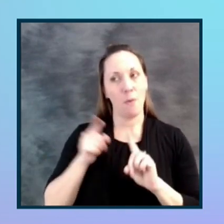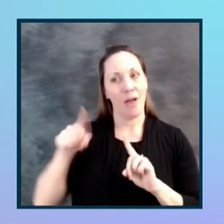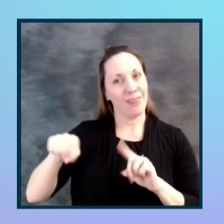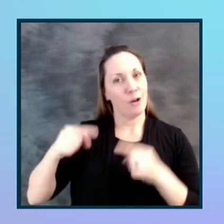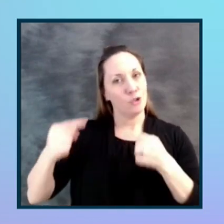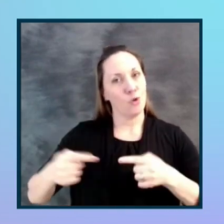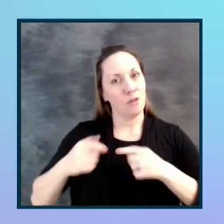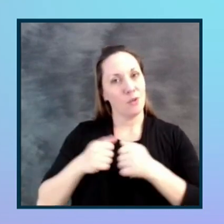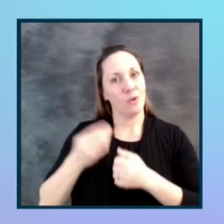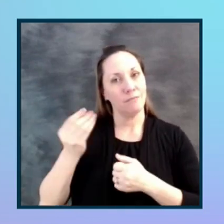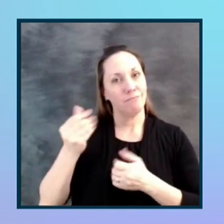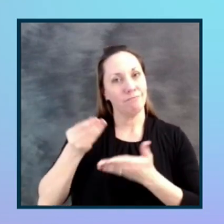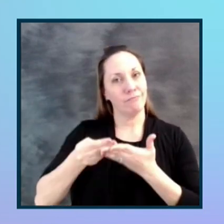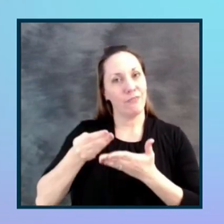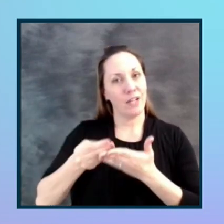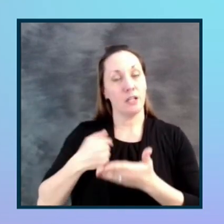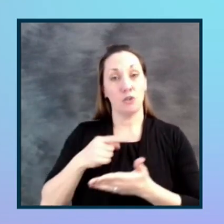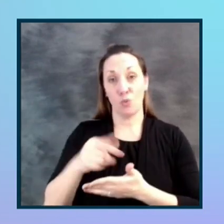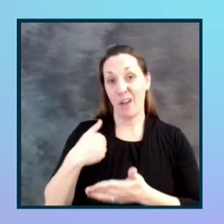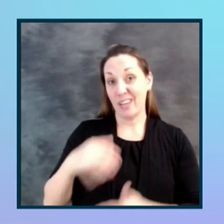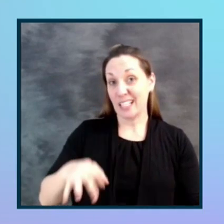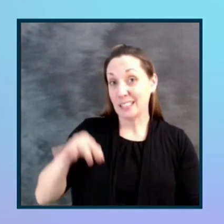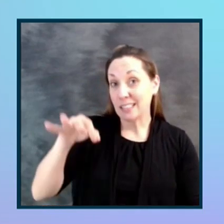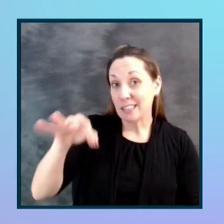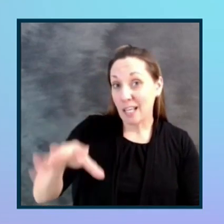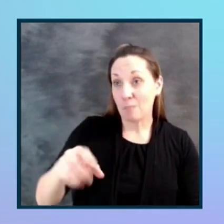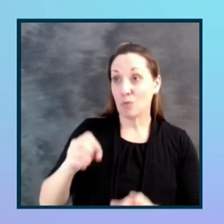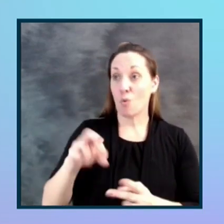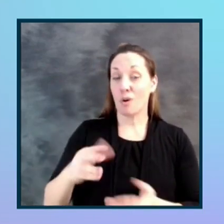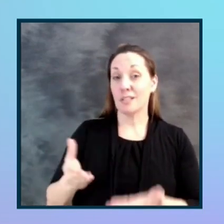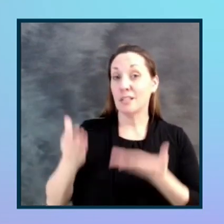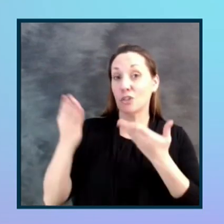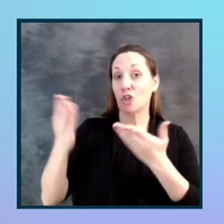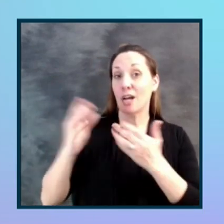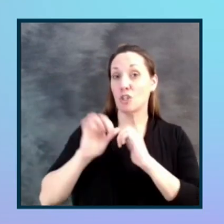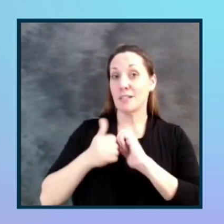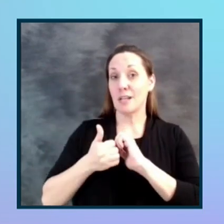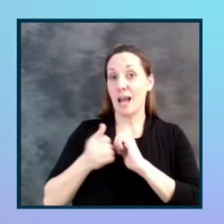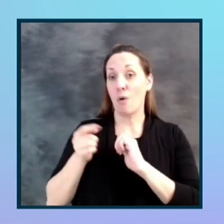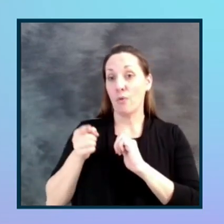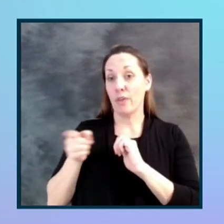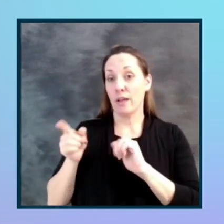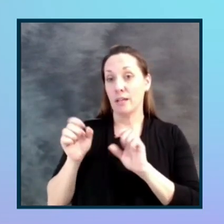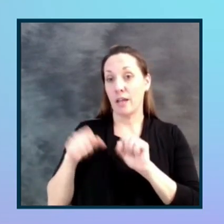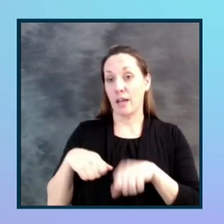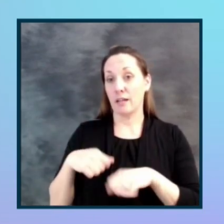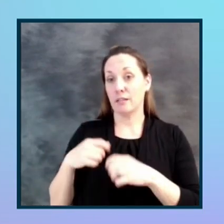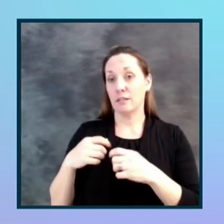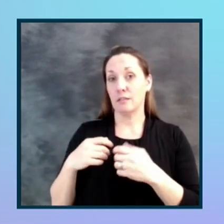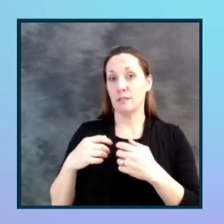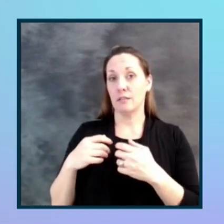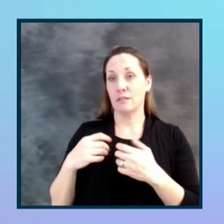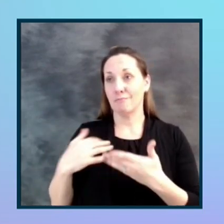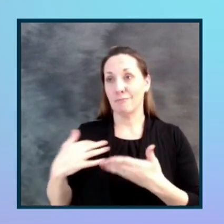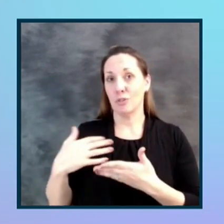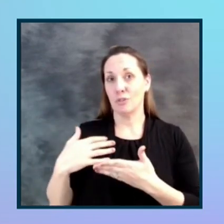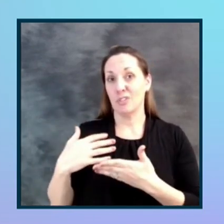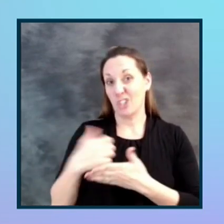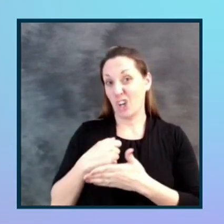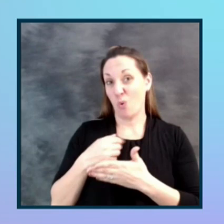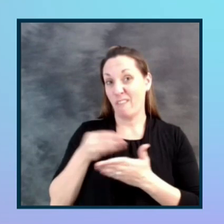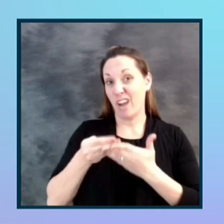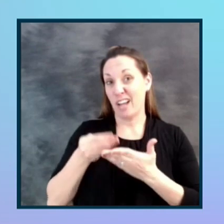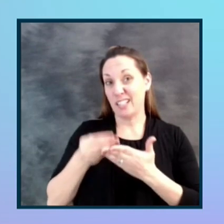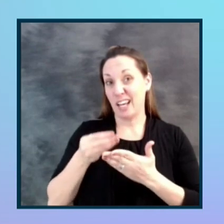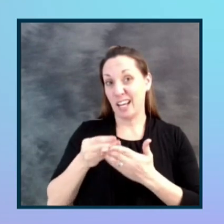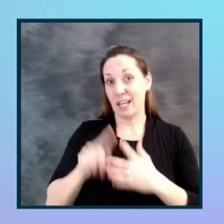funding. So do you have any tips or suggestions on how they can secure funding and